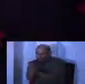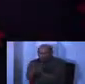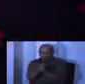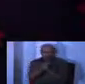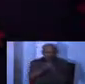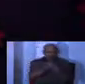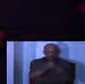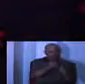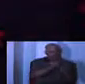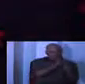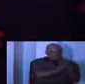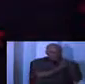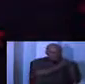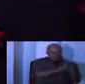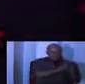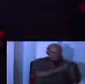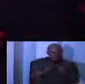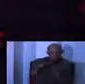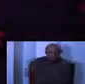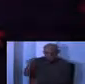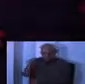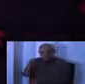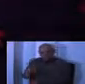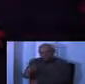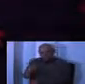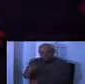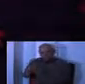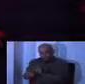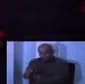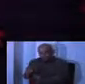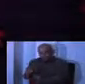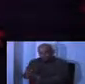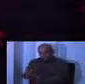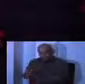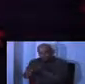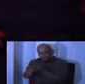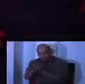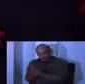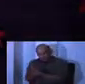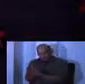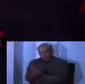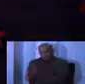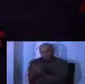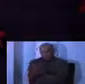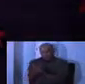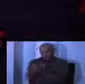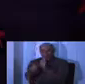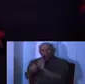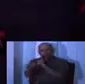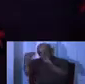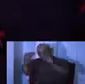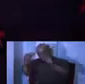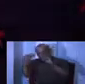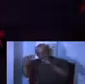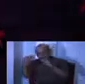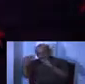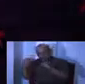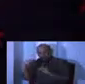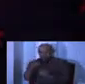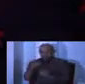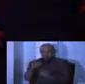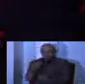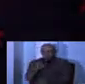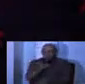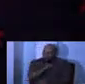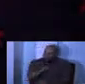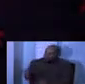for him, these were the very folks that he came to witness to. People like you and people like